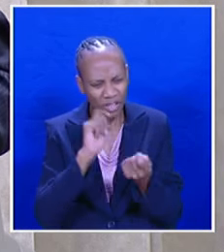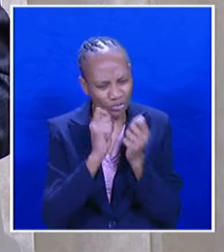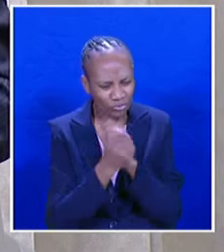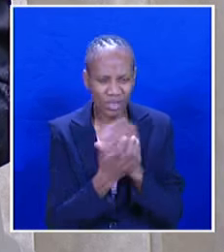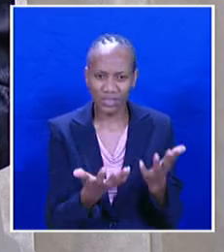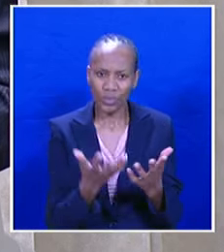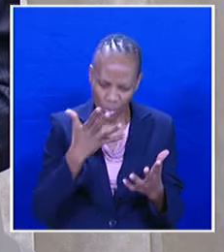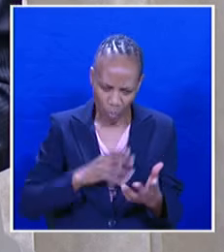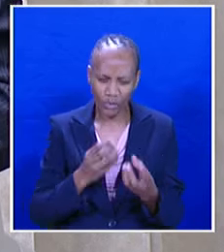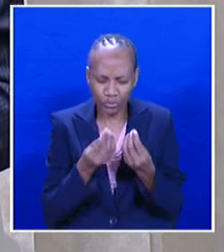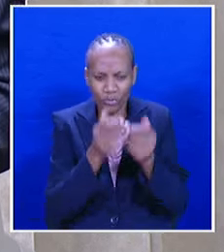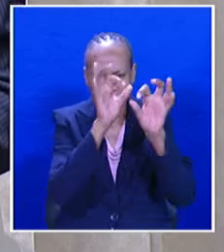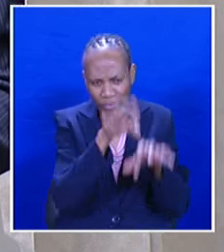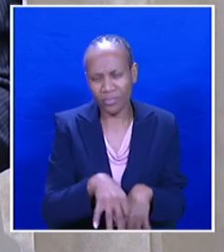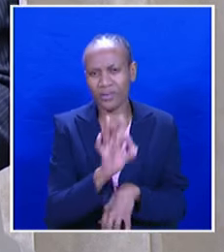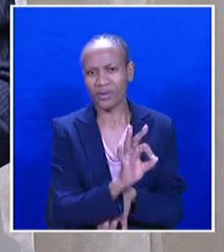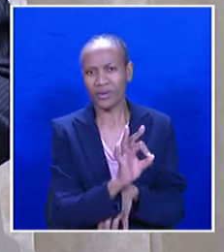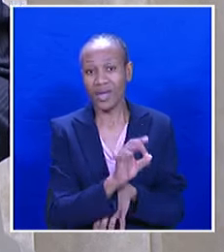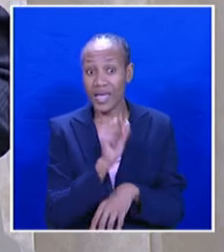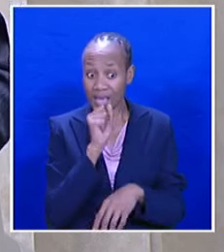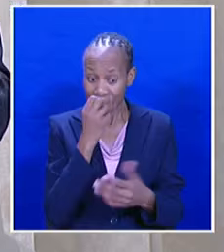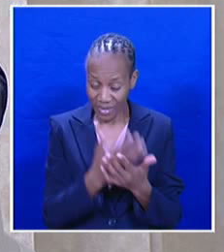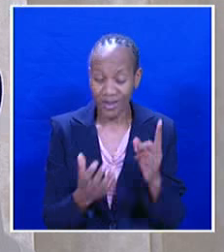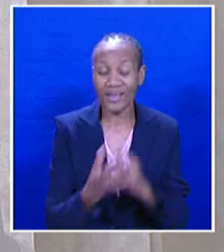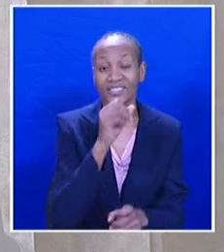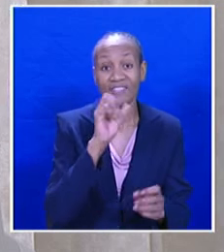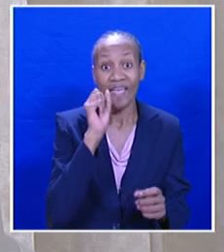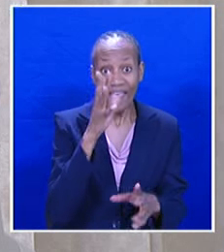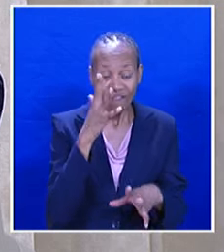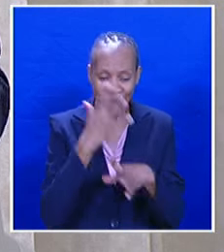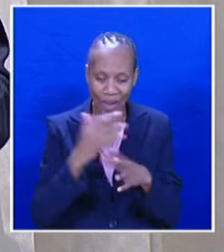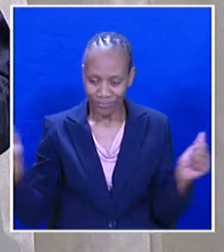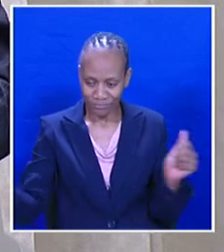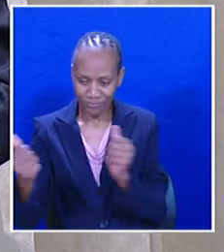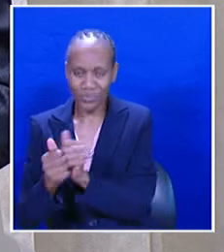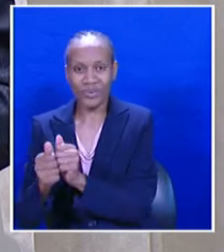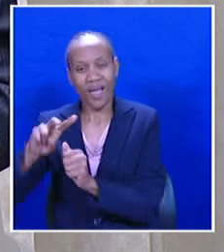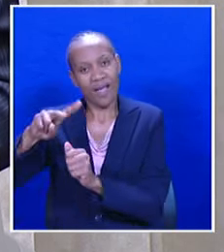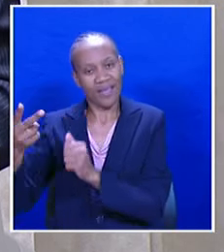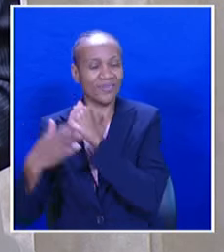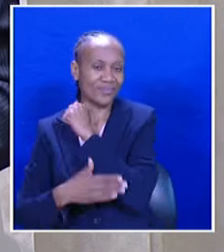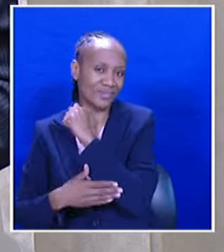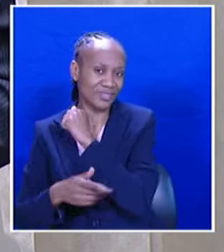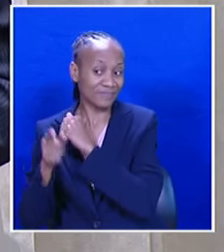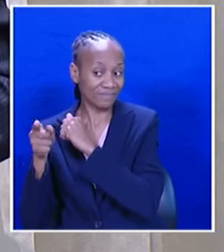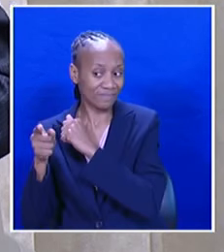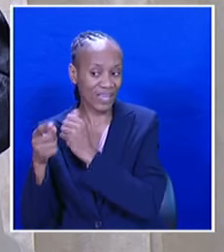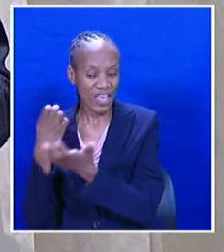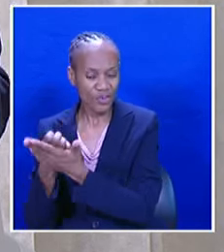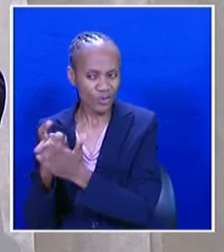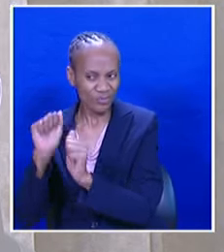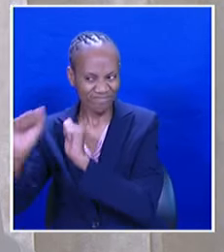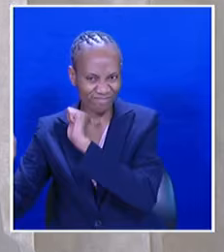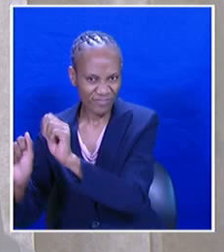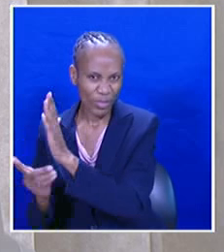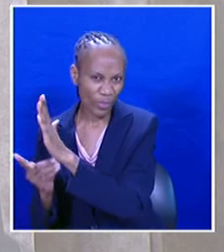with other countries, and countries, be they of advanced economic development or developing countries,